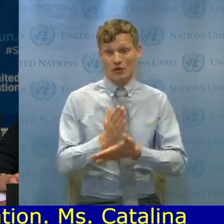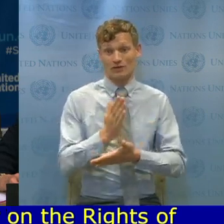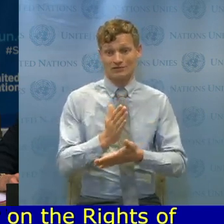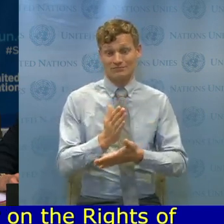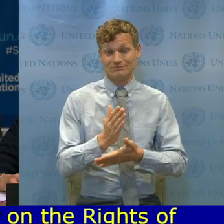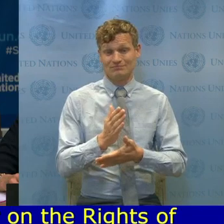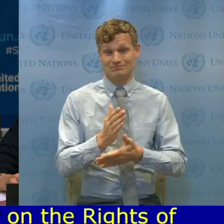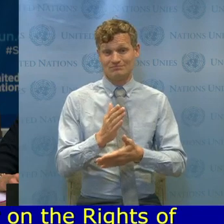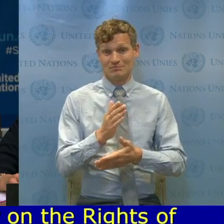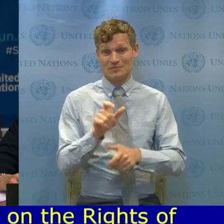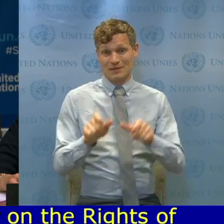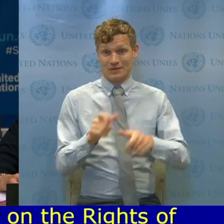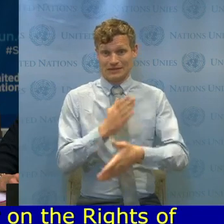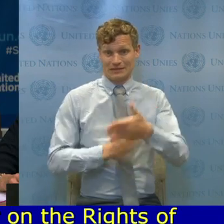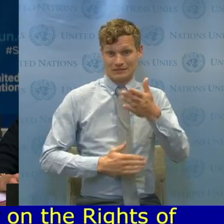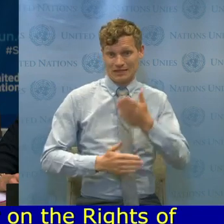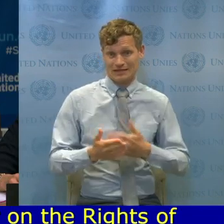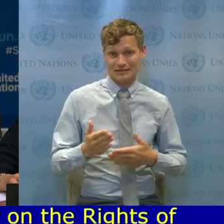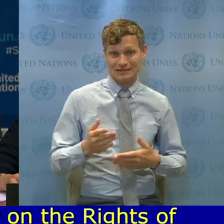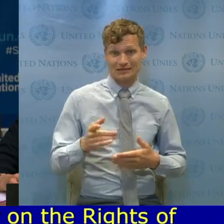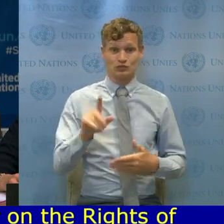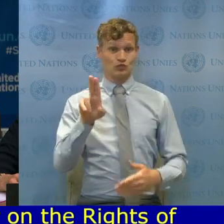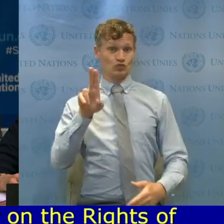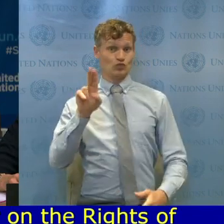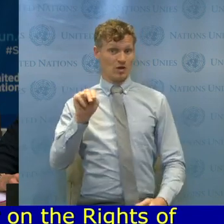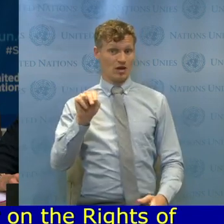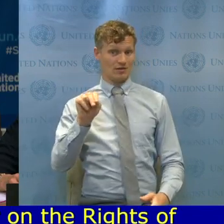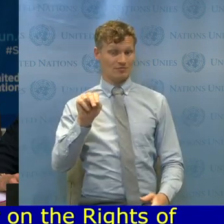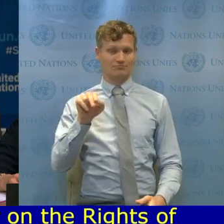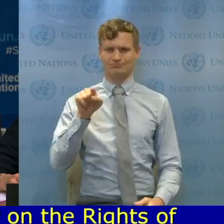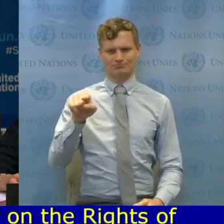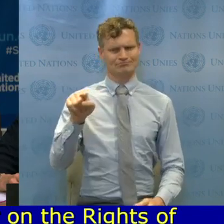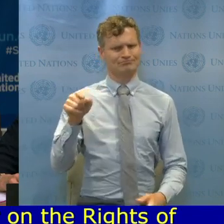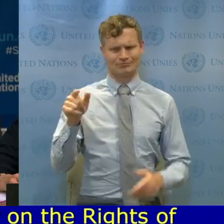Earle, President, People's First of Canada.